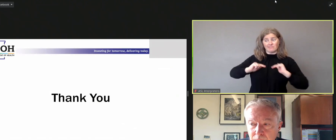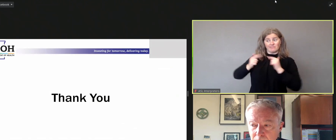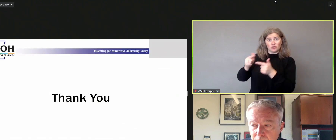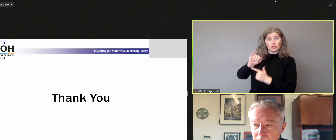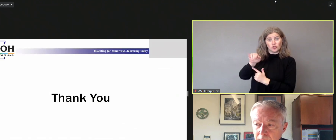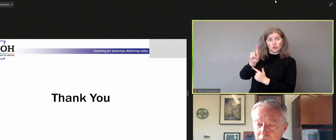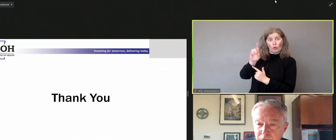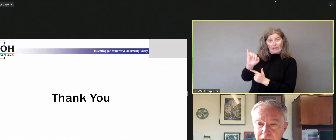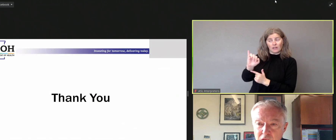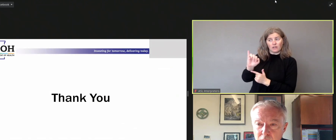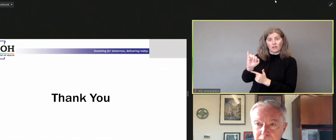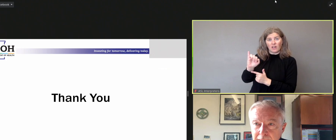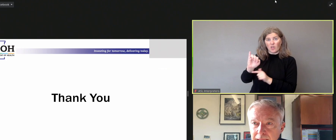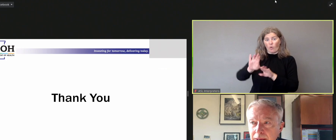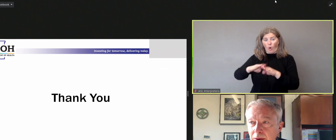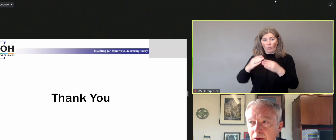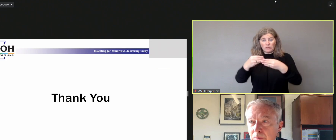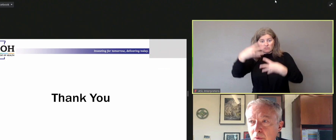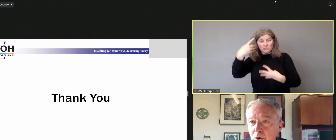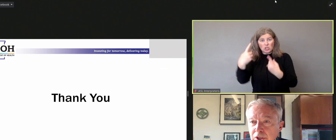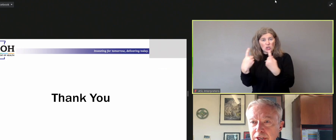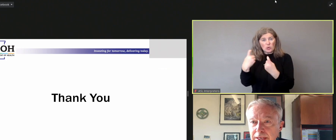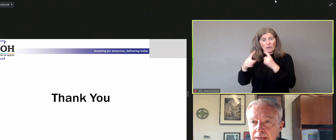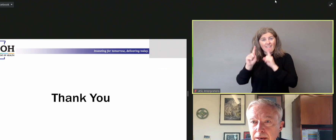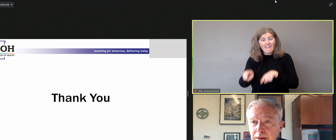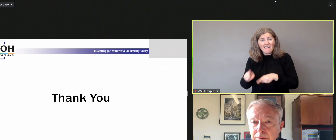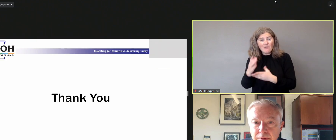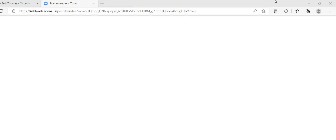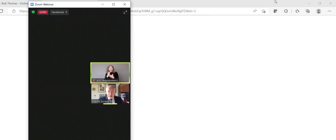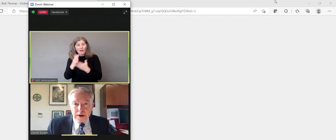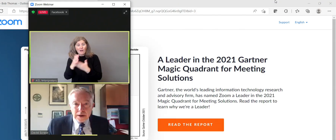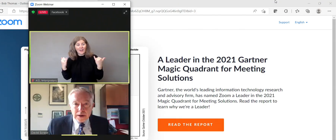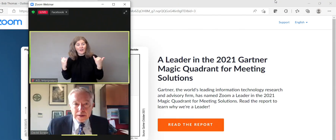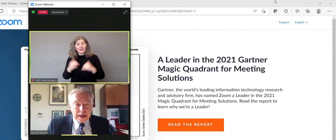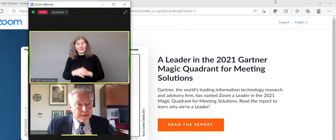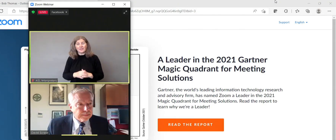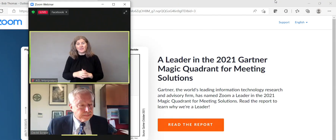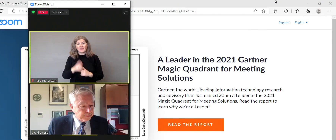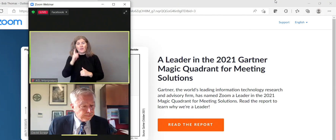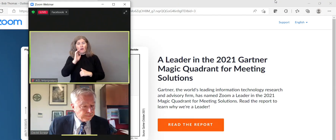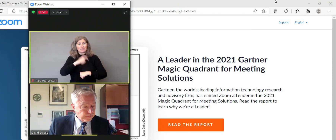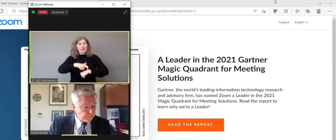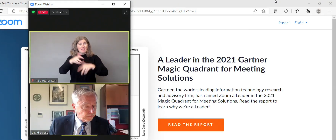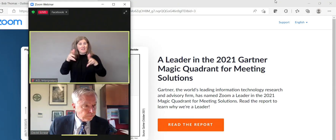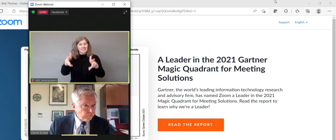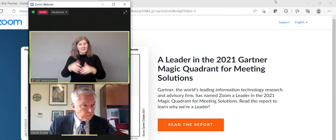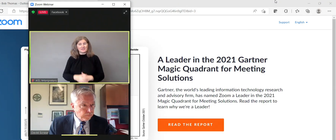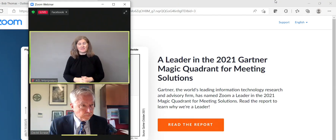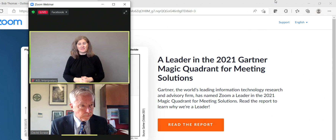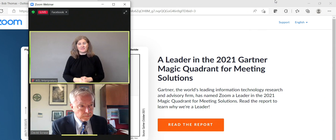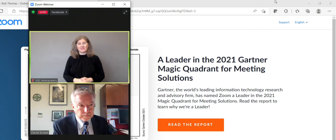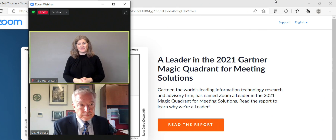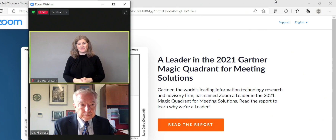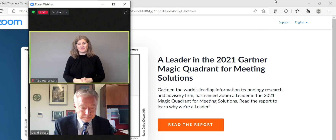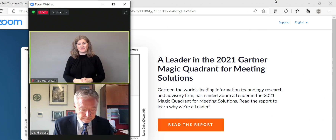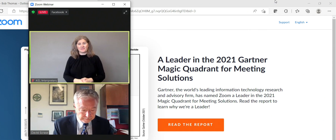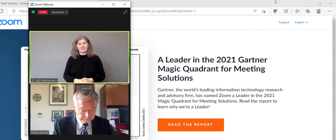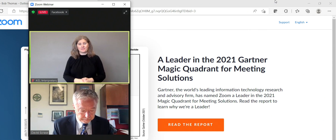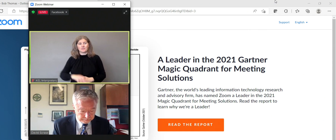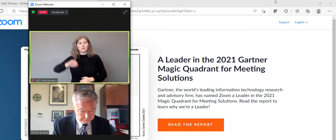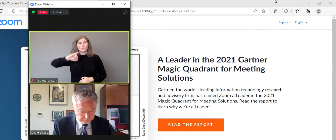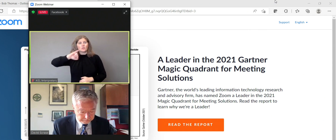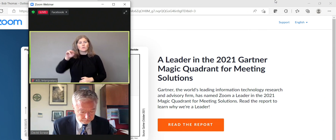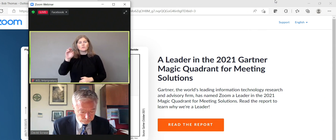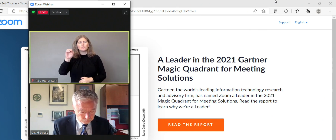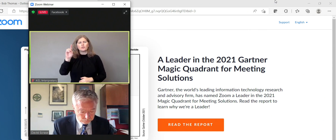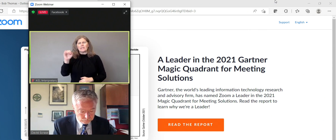and we'll go to the Q&A portion of our time. All right, let